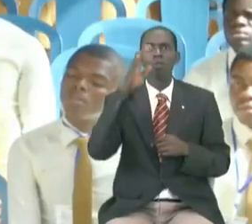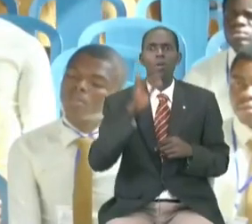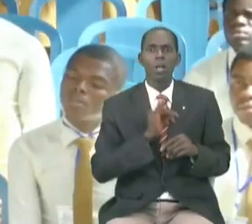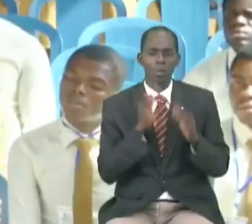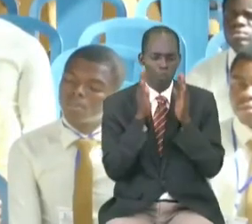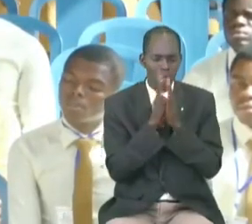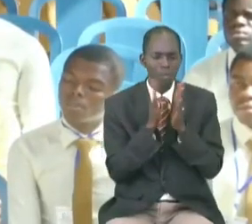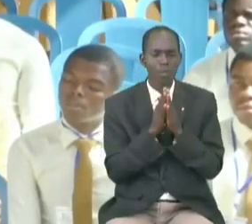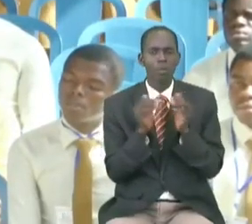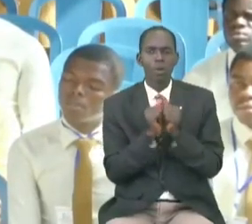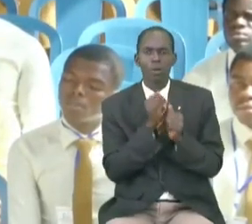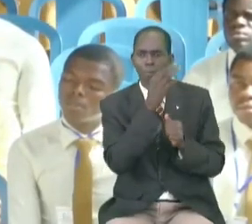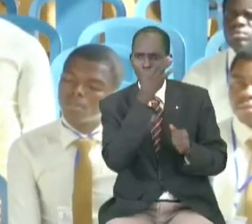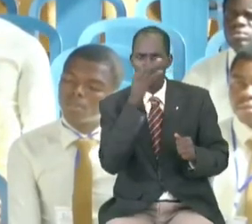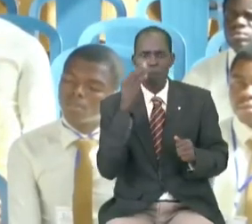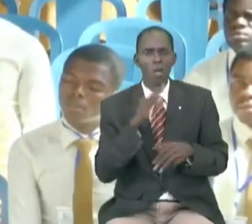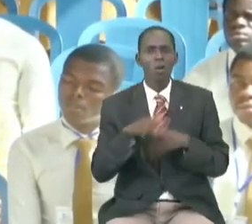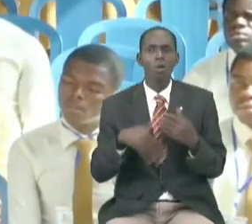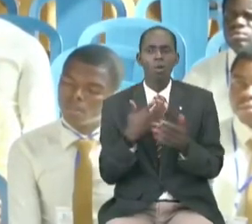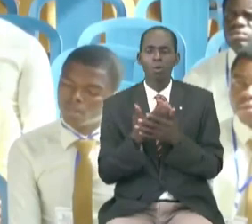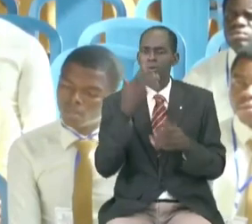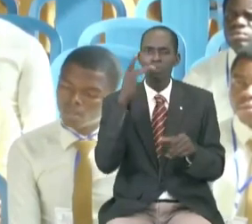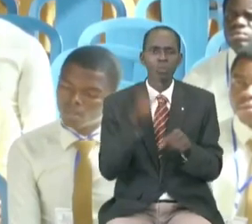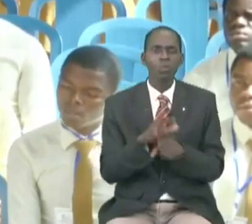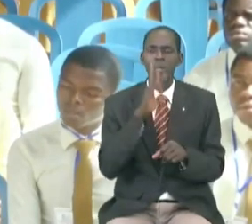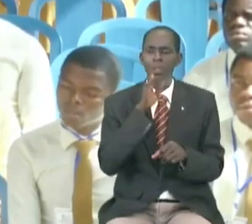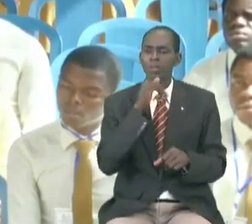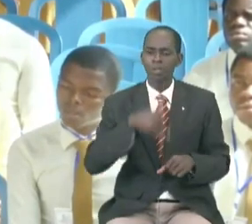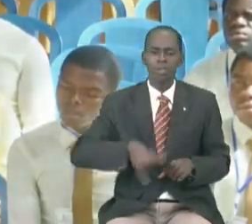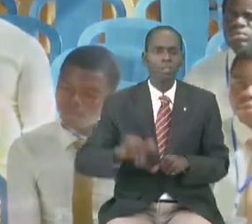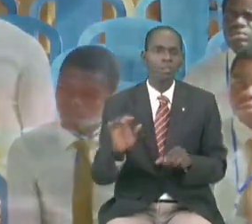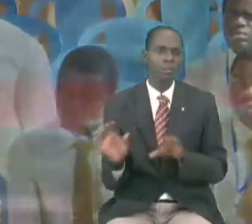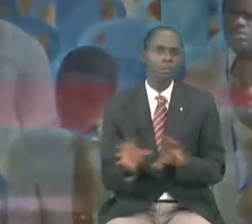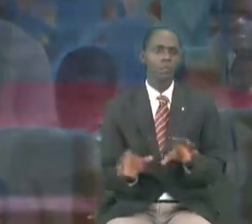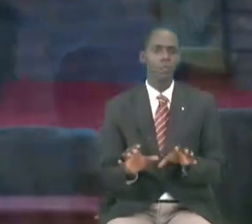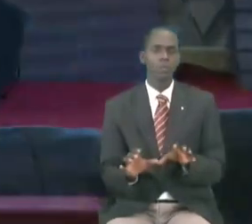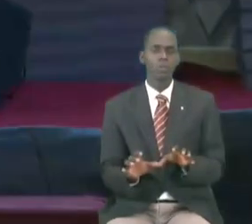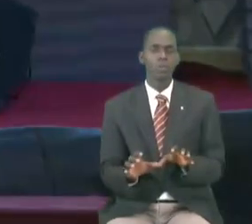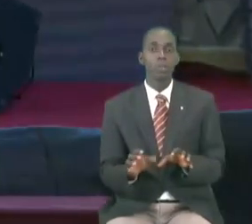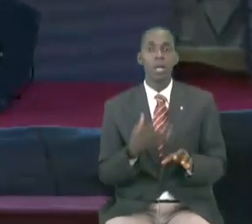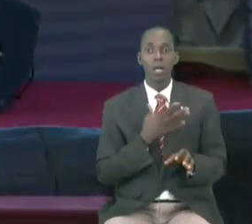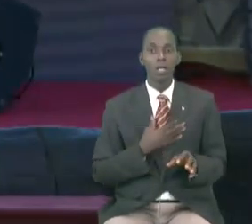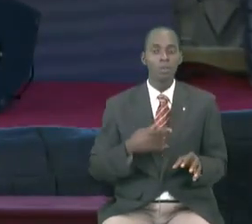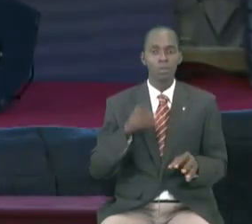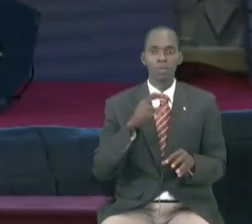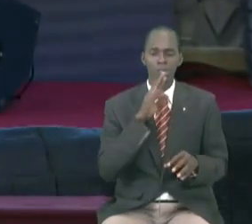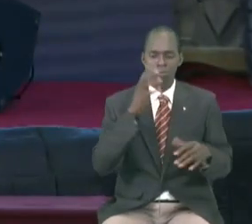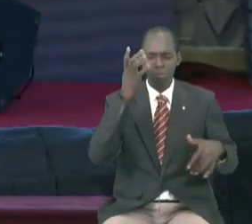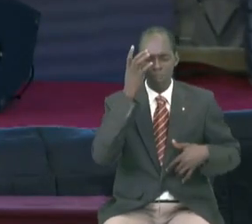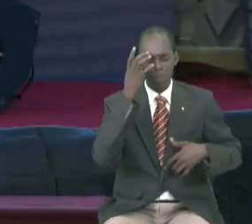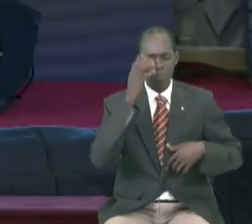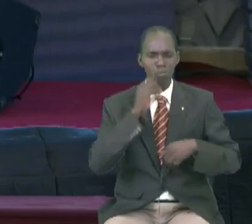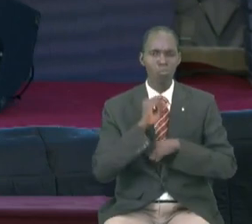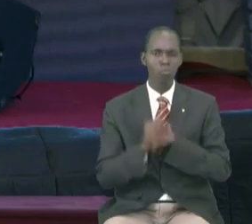suffering. I'm tired. I don't know where to go again. I'm confused. Look